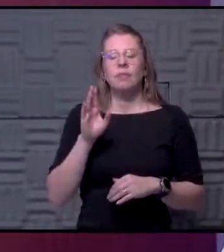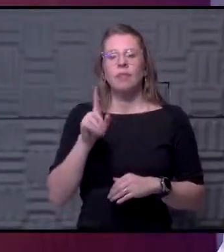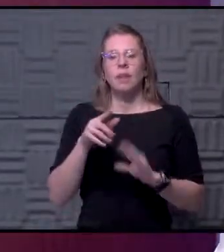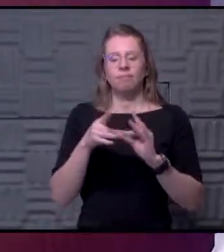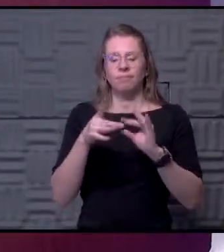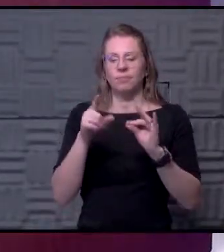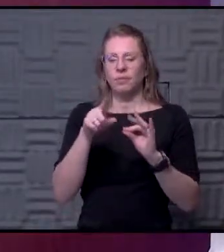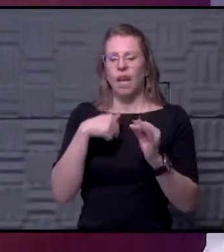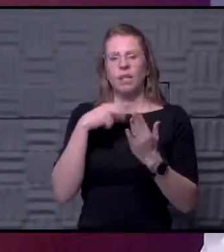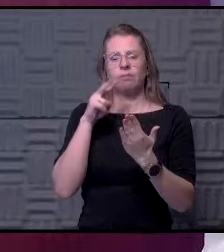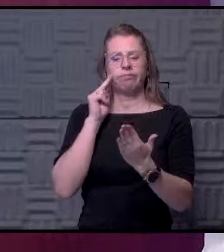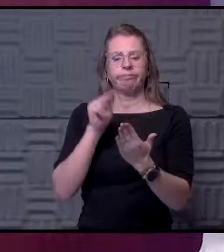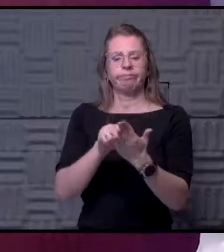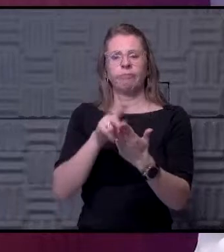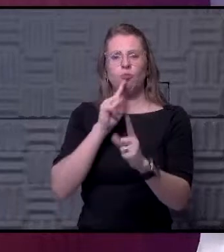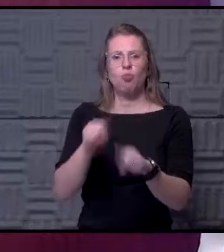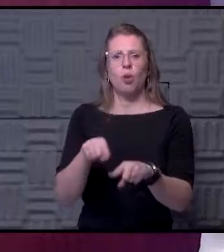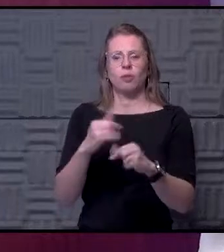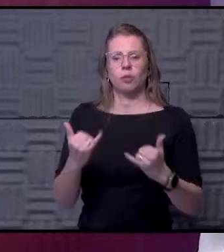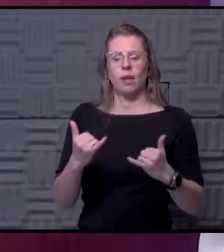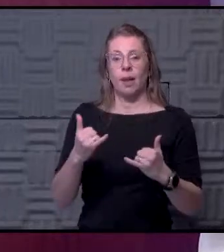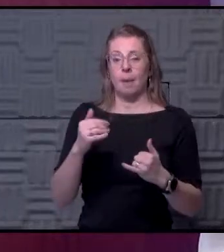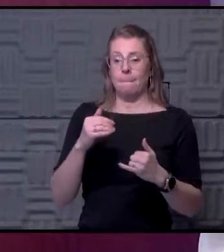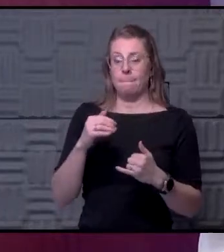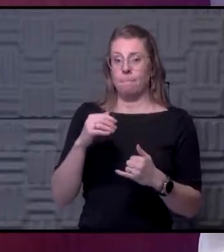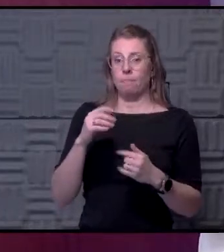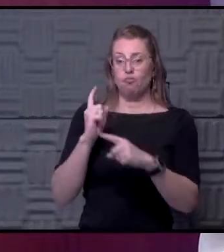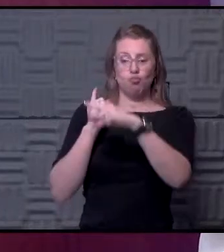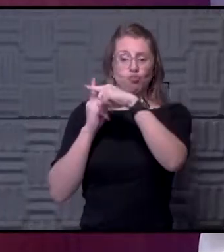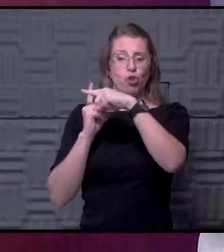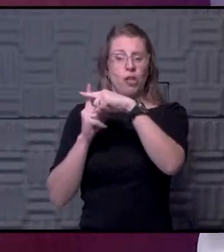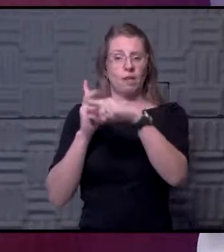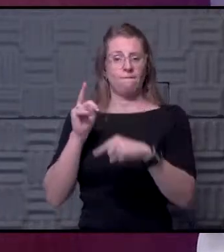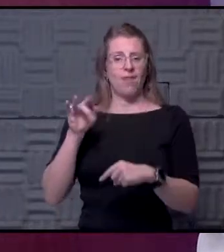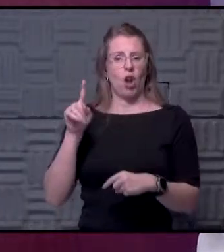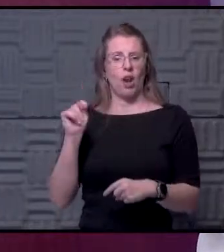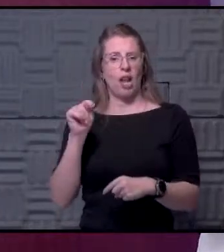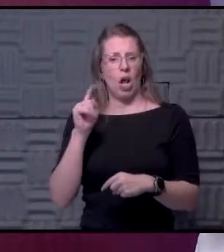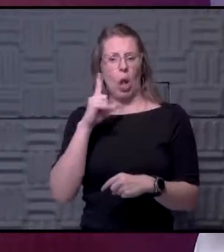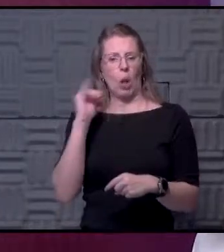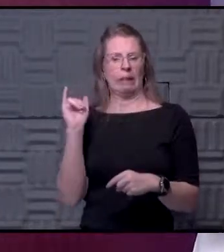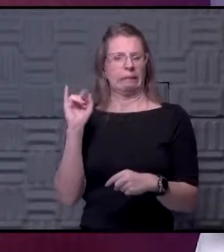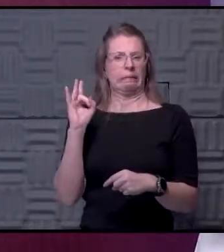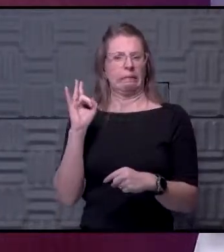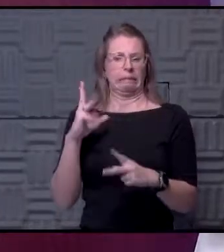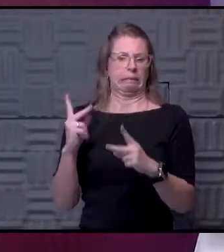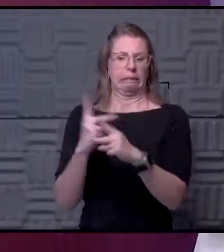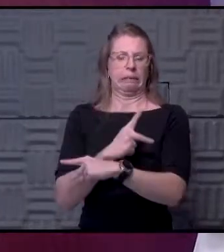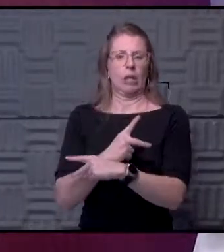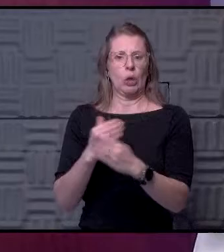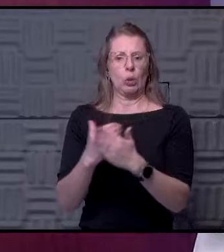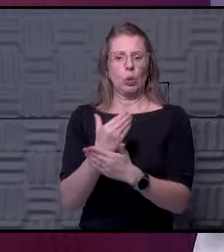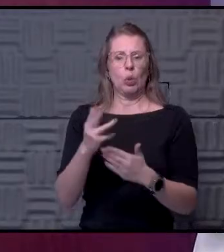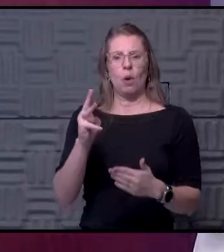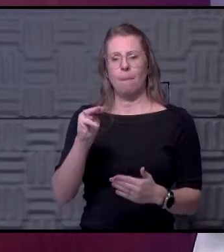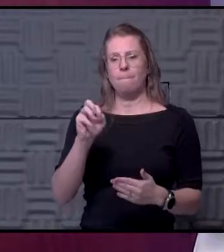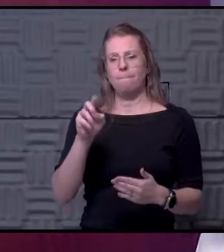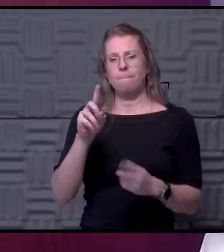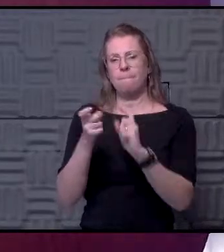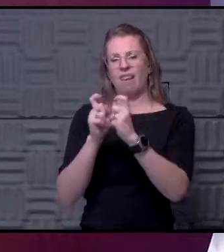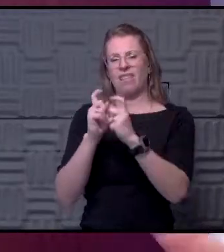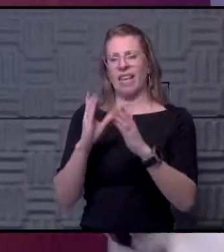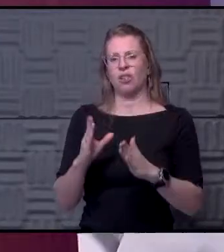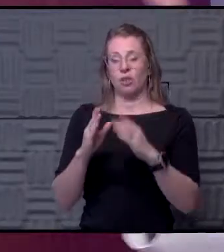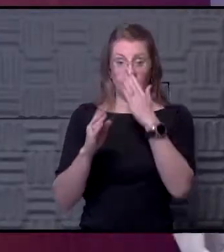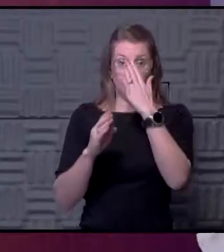today that the British variant may be looking a little bit more lethal. Have you guys seen that it's got a new modification in